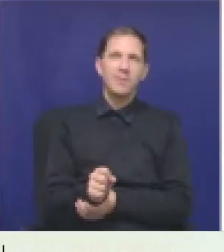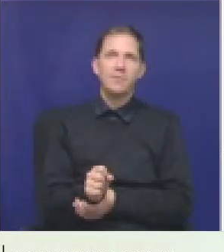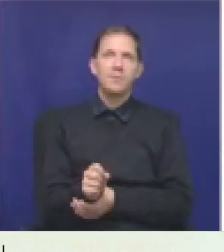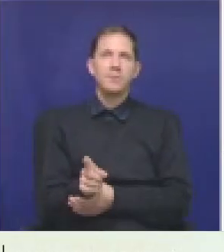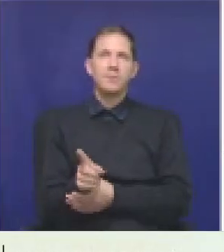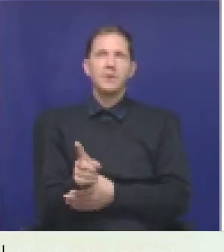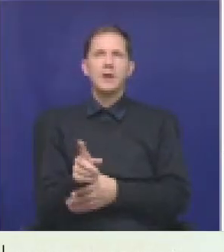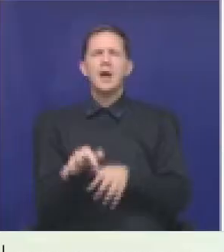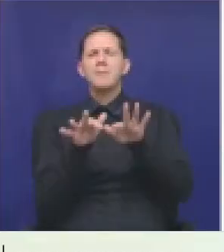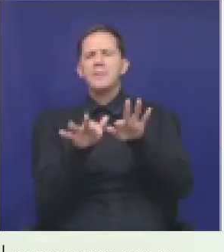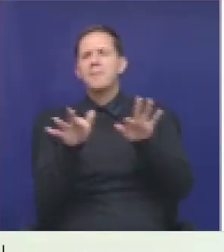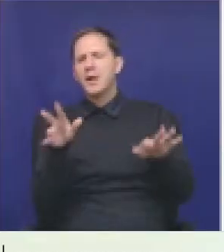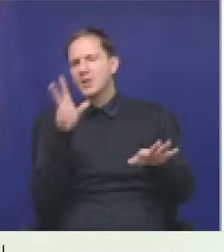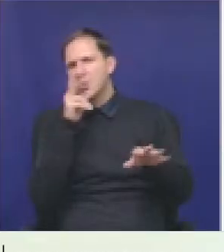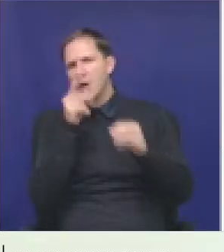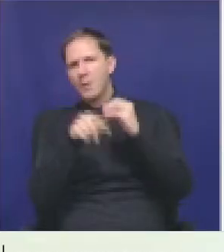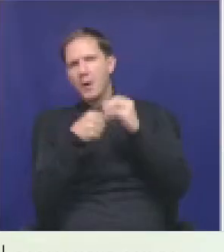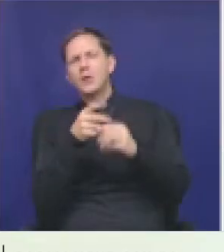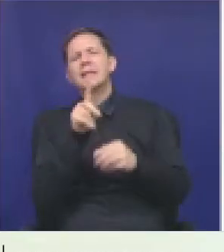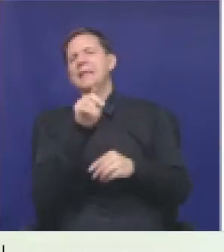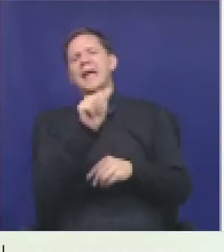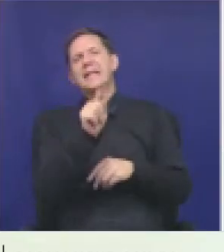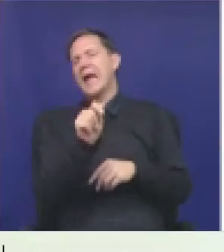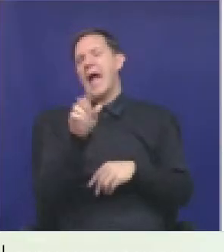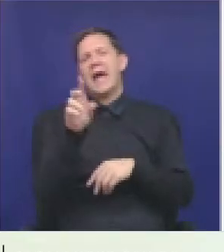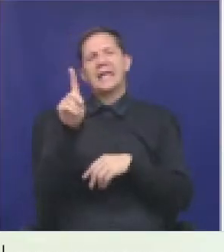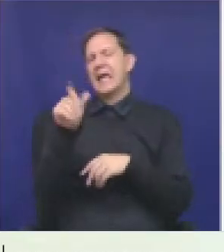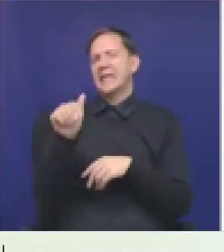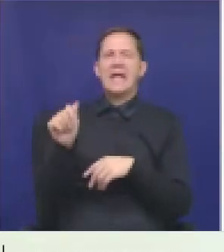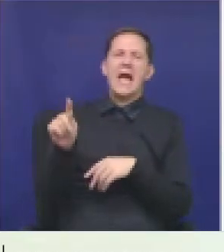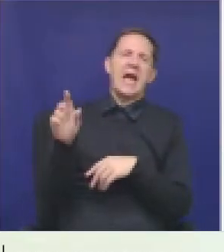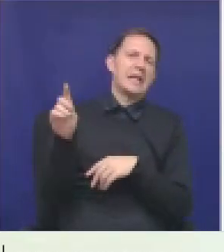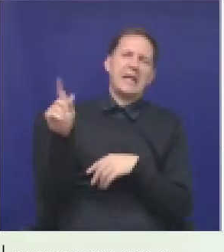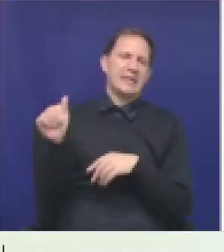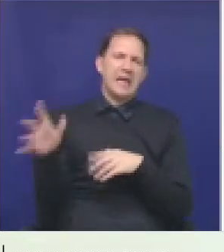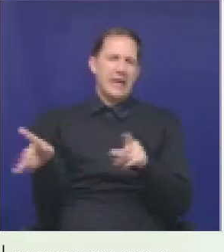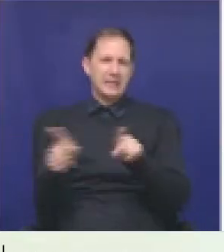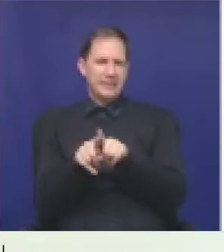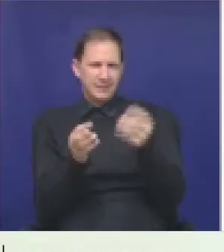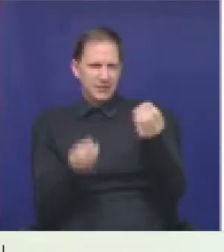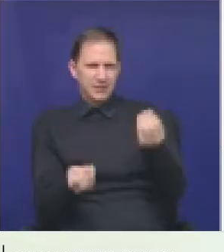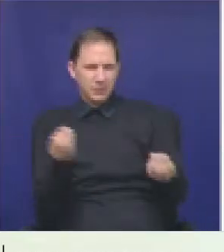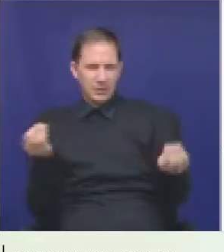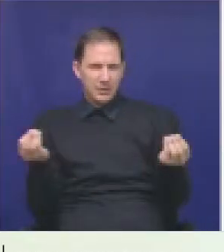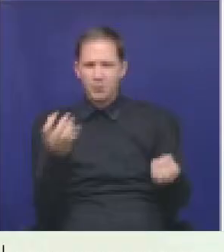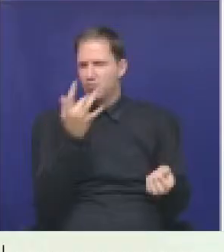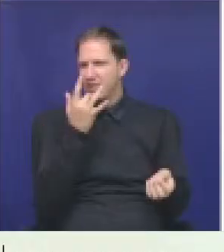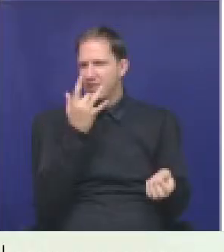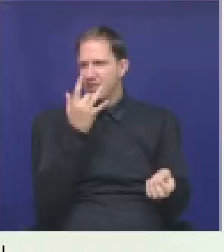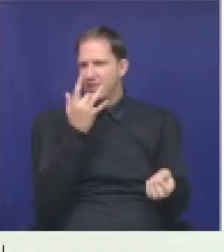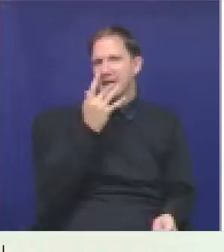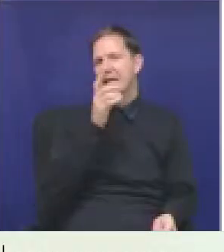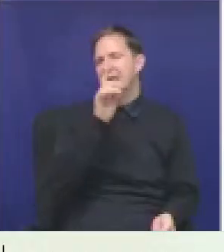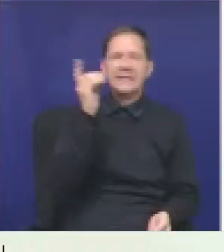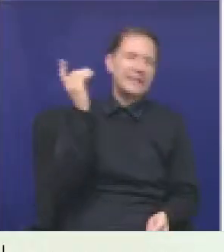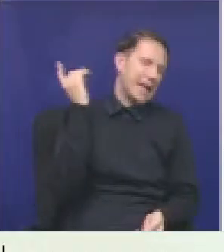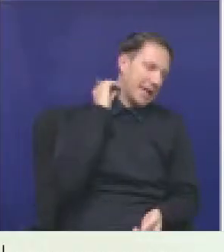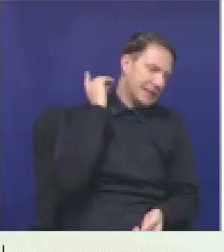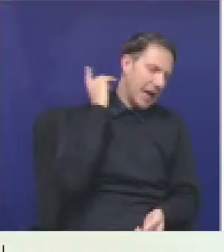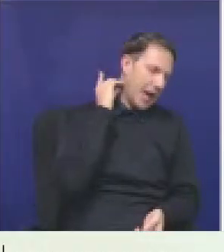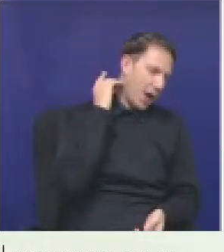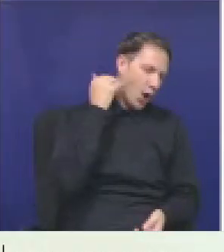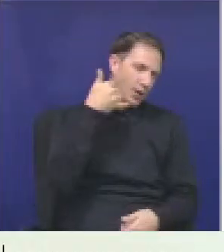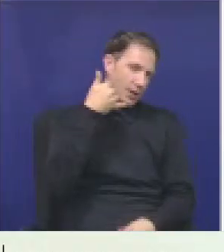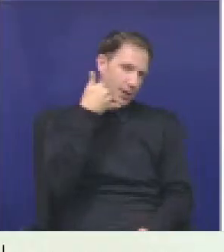Everybody talks about data, data, data. Even children will prefer data on their devices more